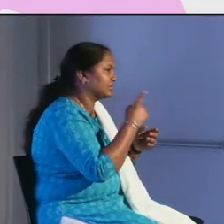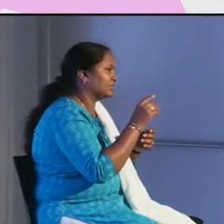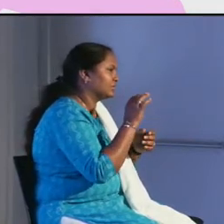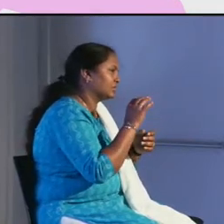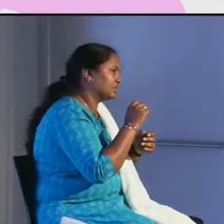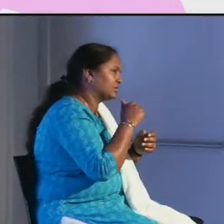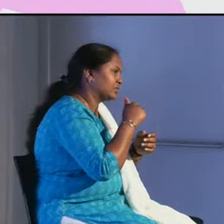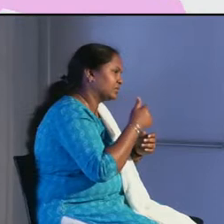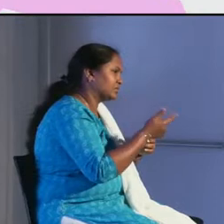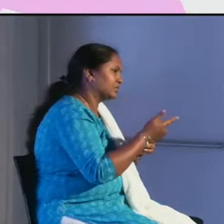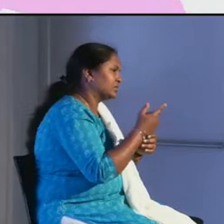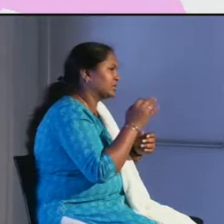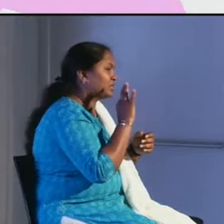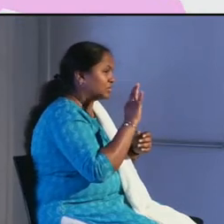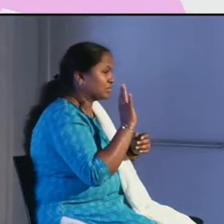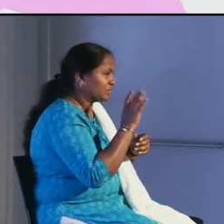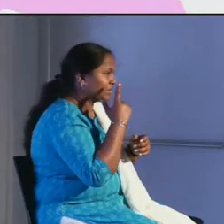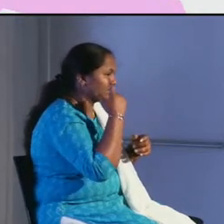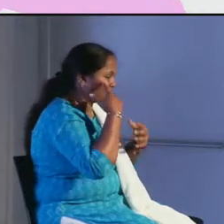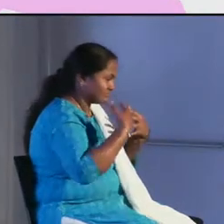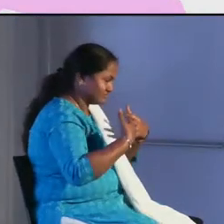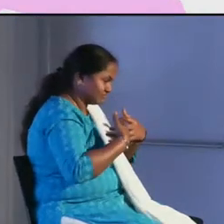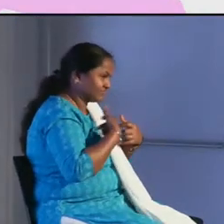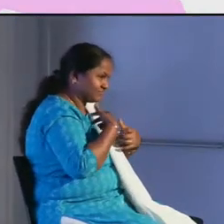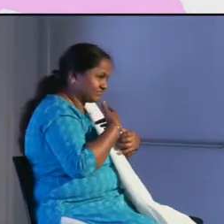goodbye to the fear inside.